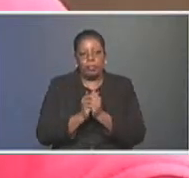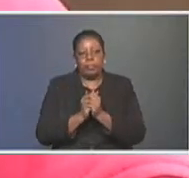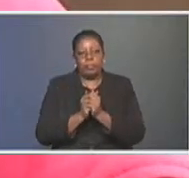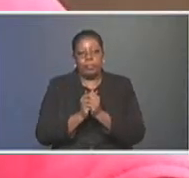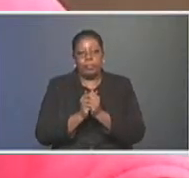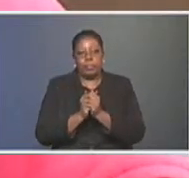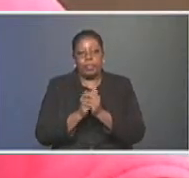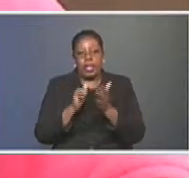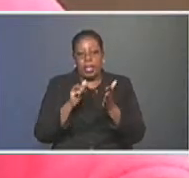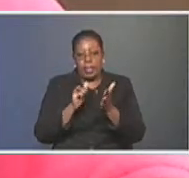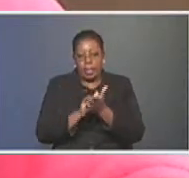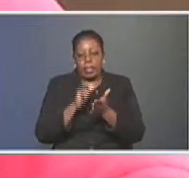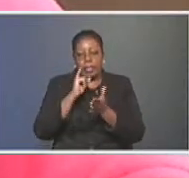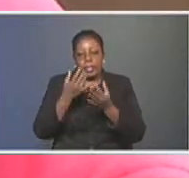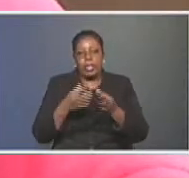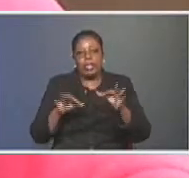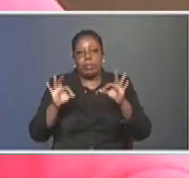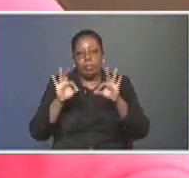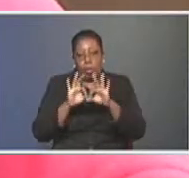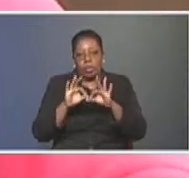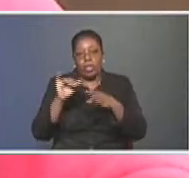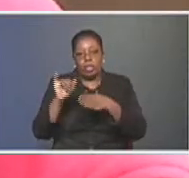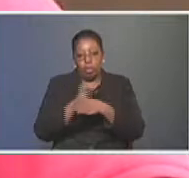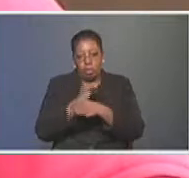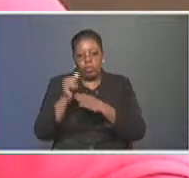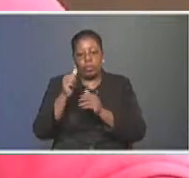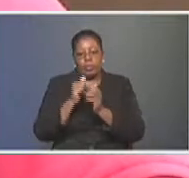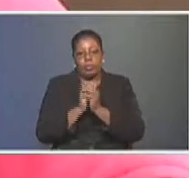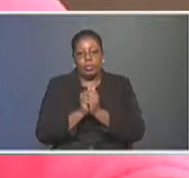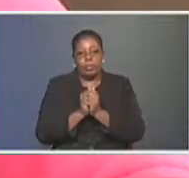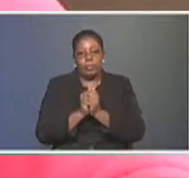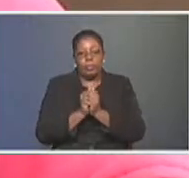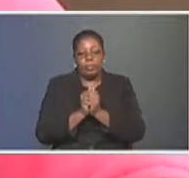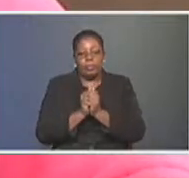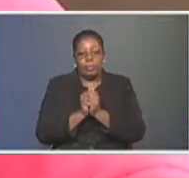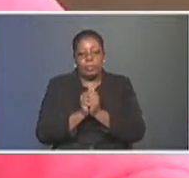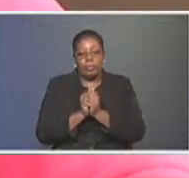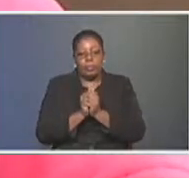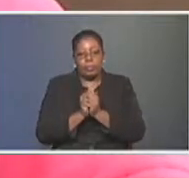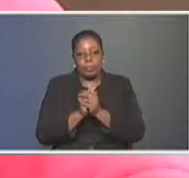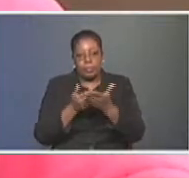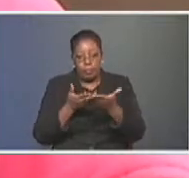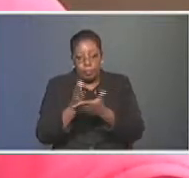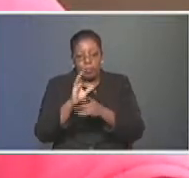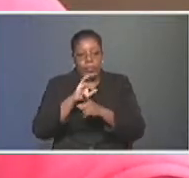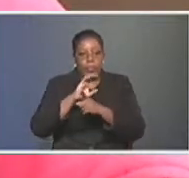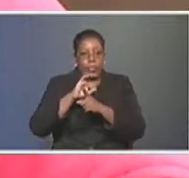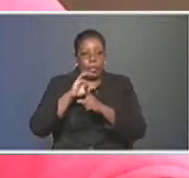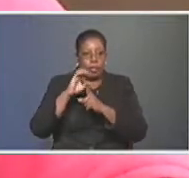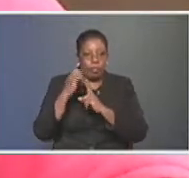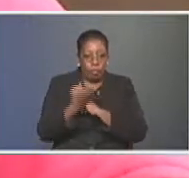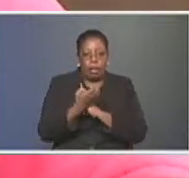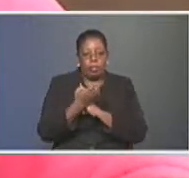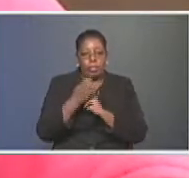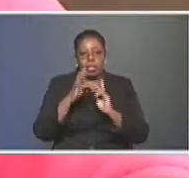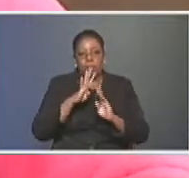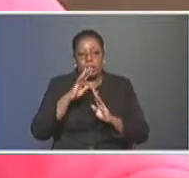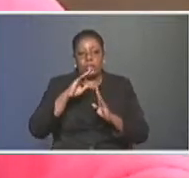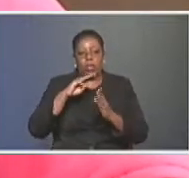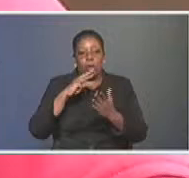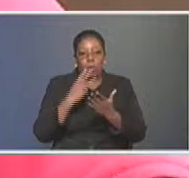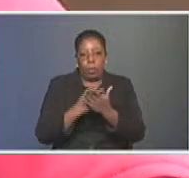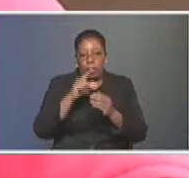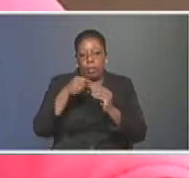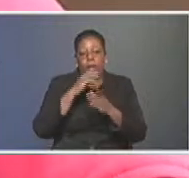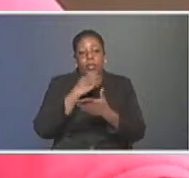And that's critically important to industrial relations in our country because a stable industrial relations environment speaks well to our